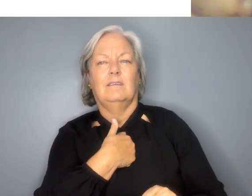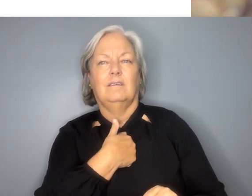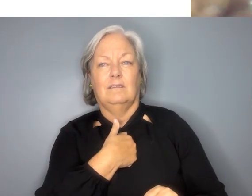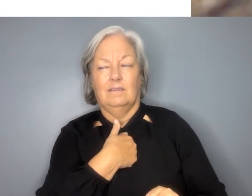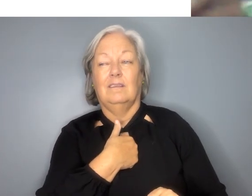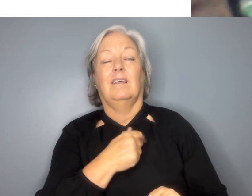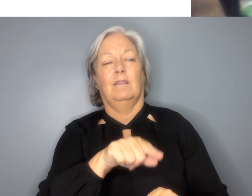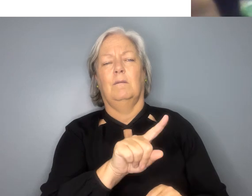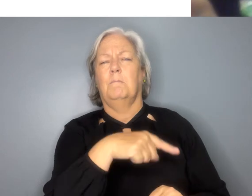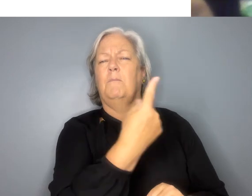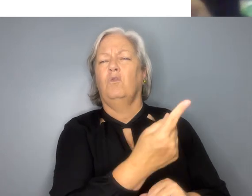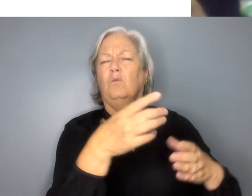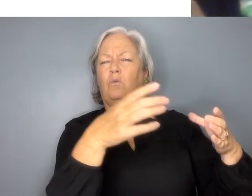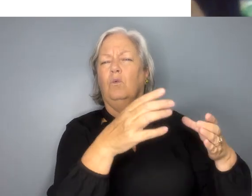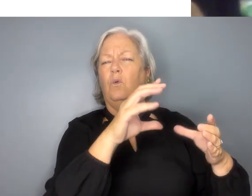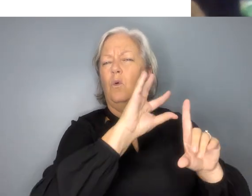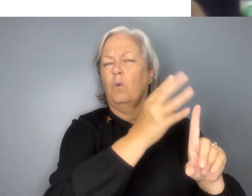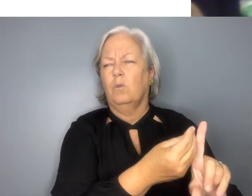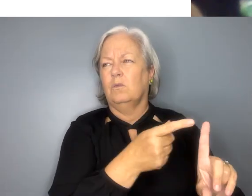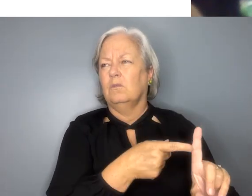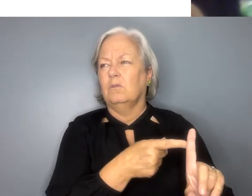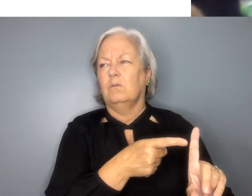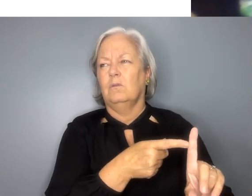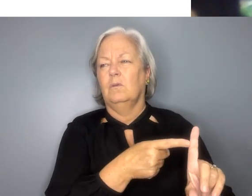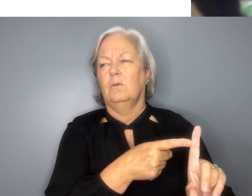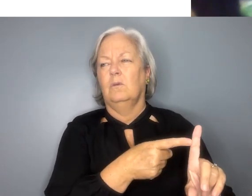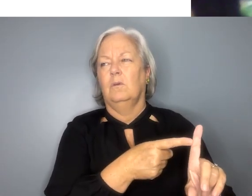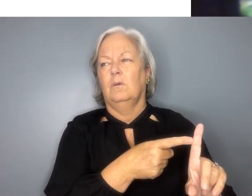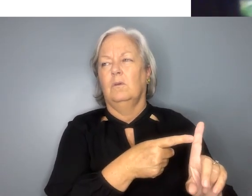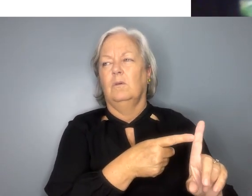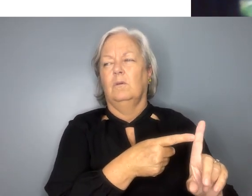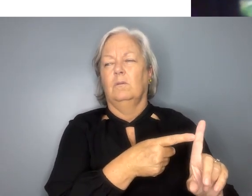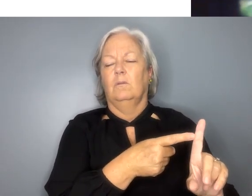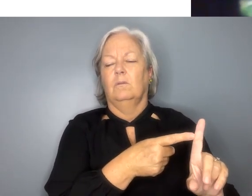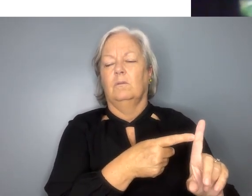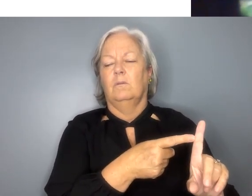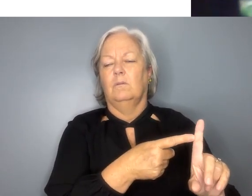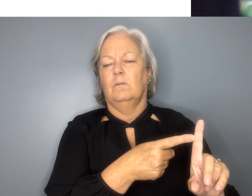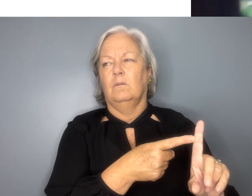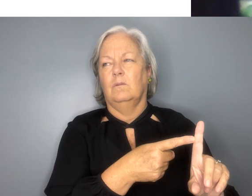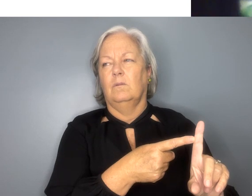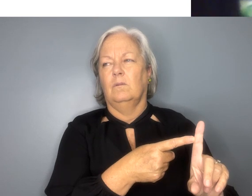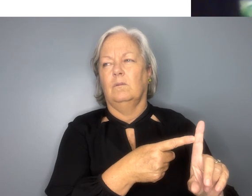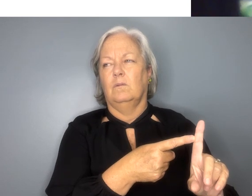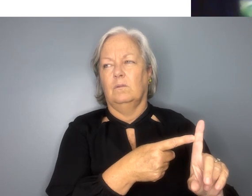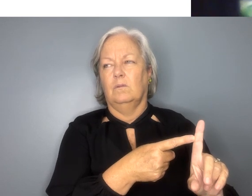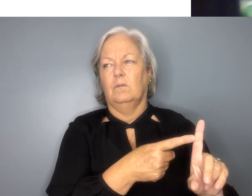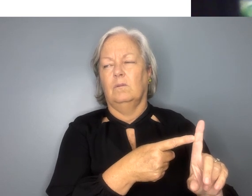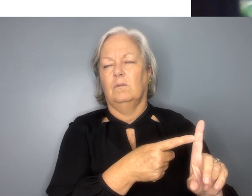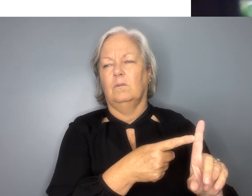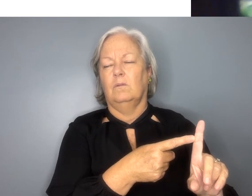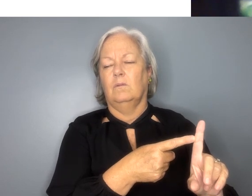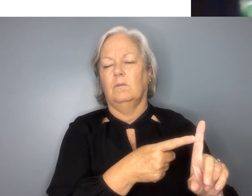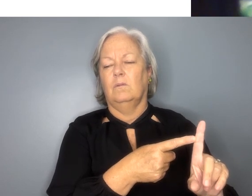that monoculture would then allow us to create a less